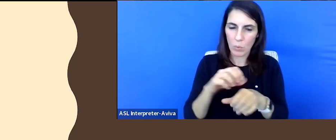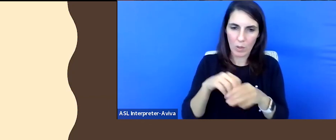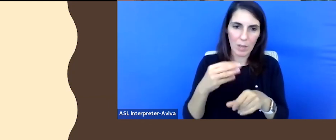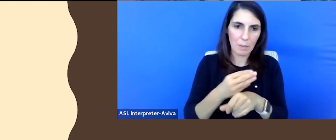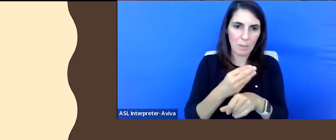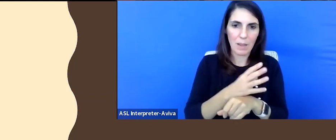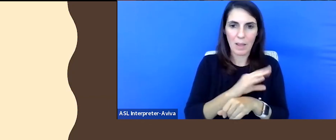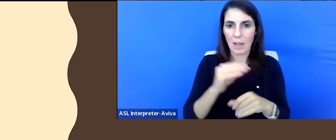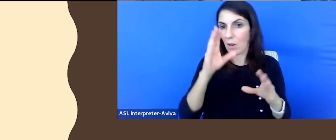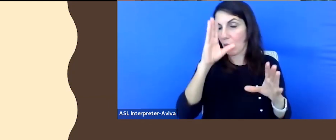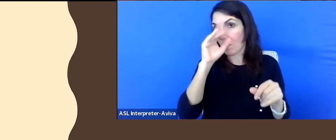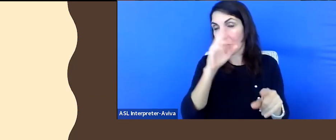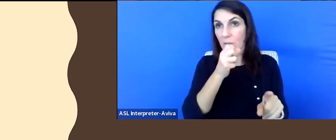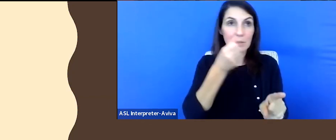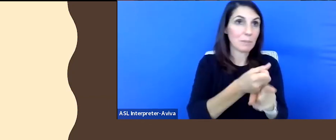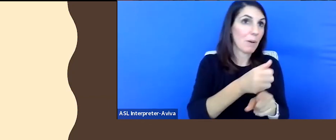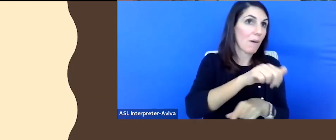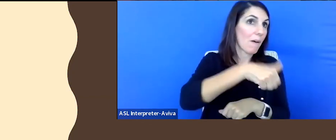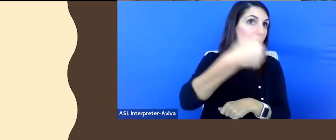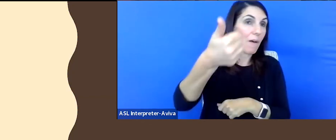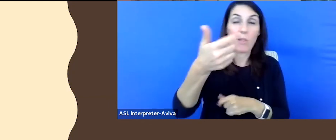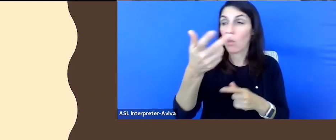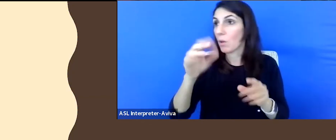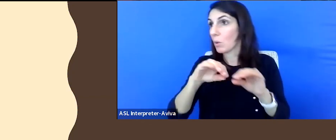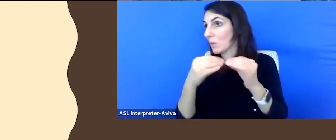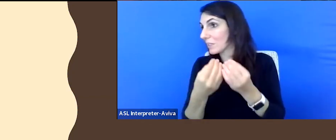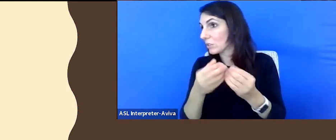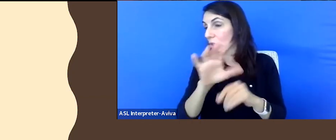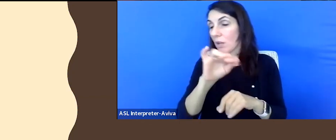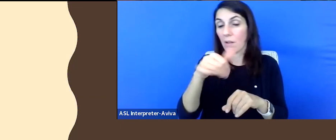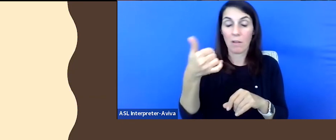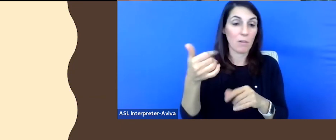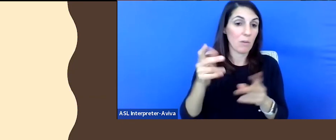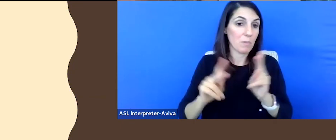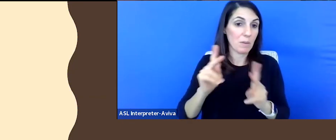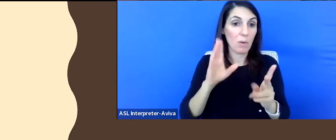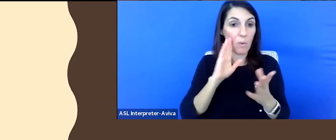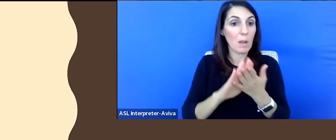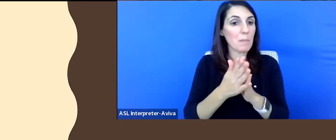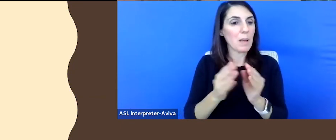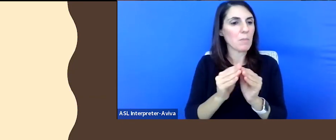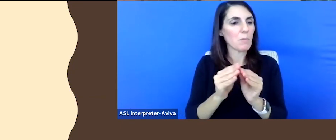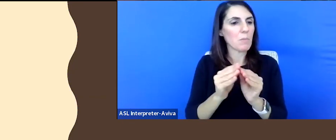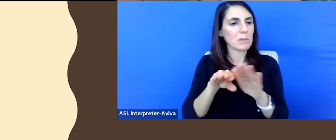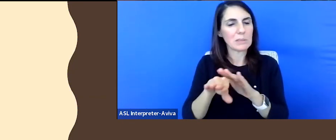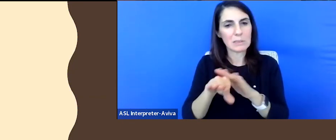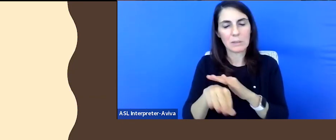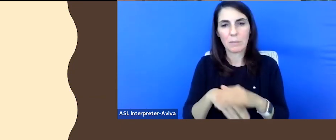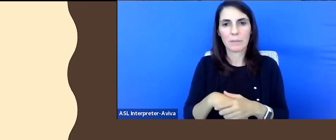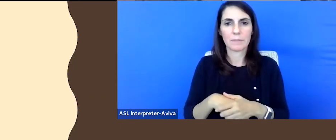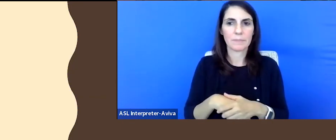effect so that people in other areas will also start becoming more accessible.